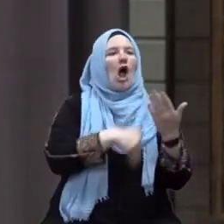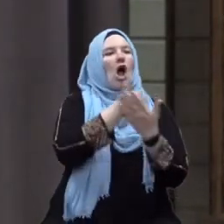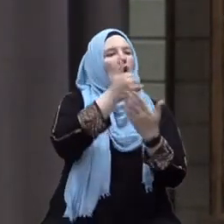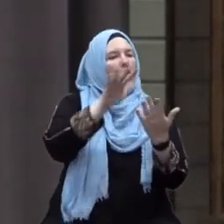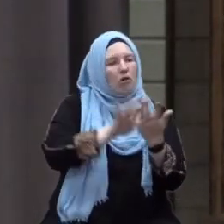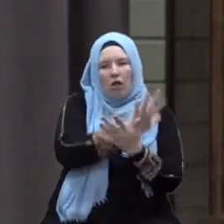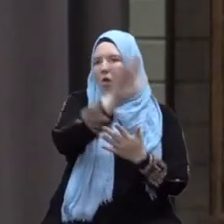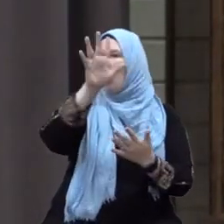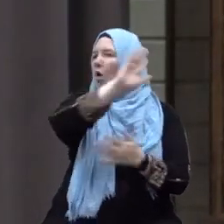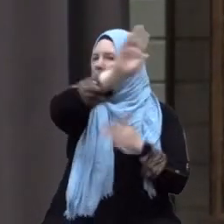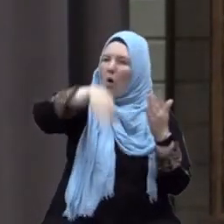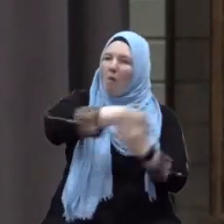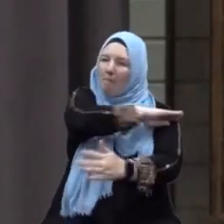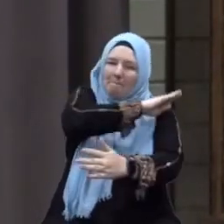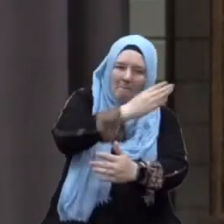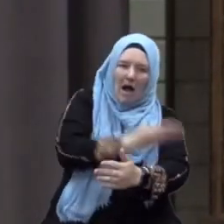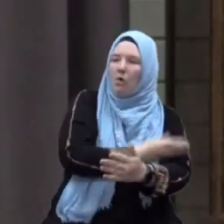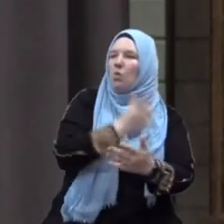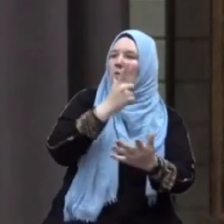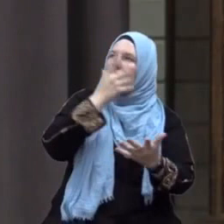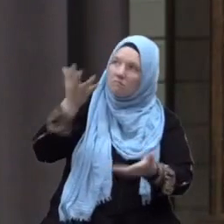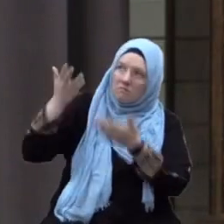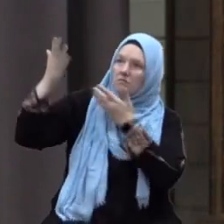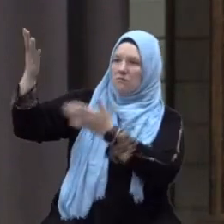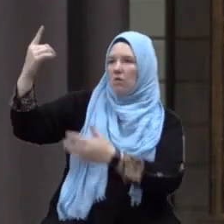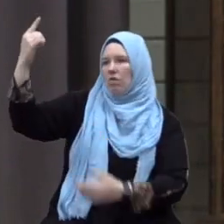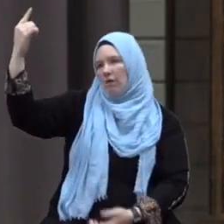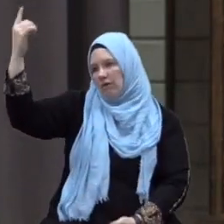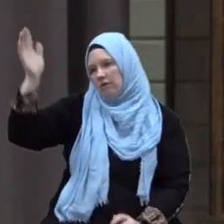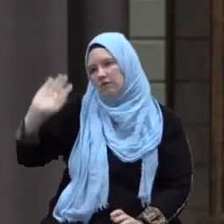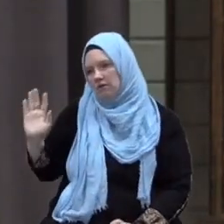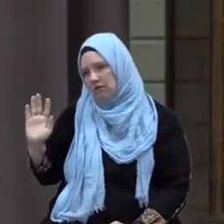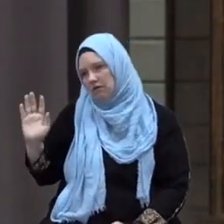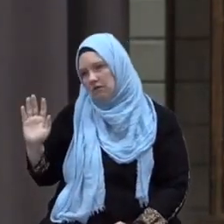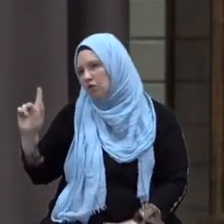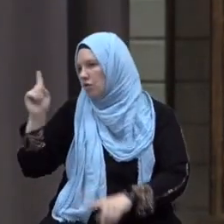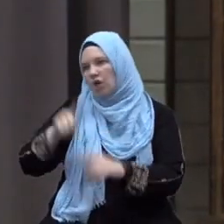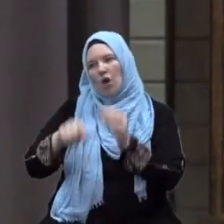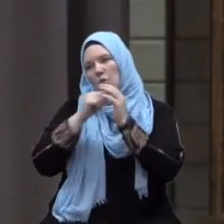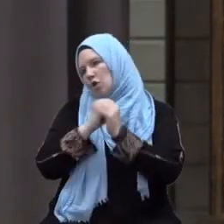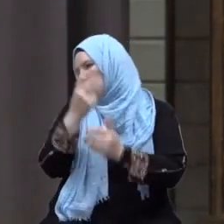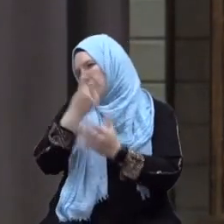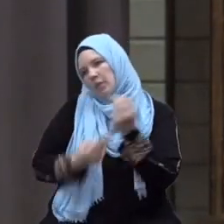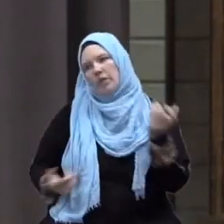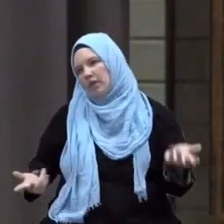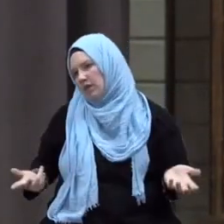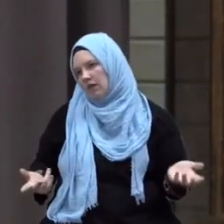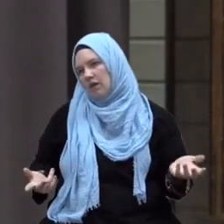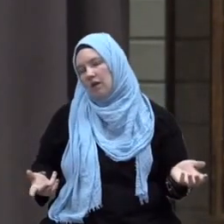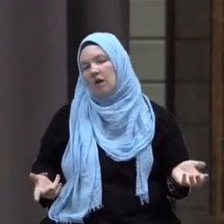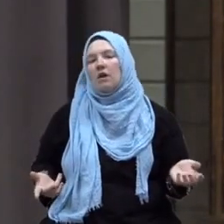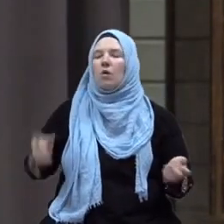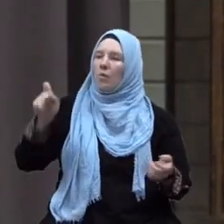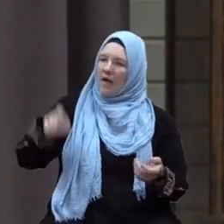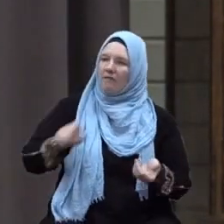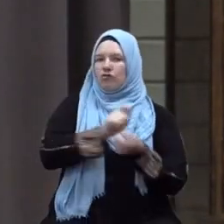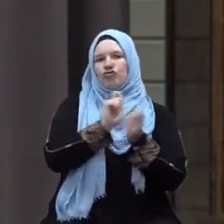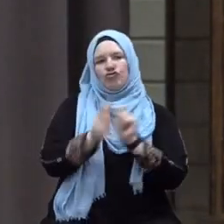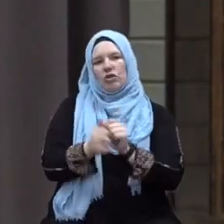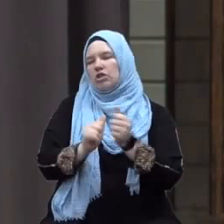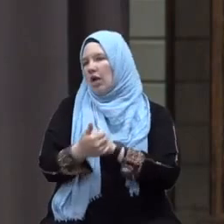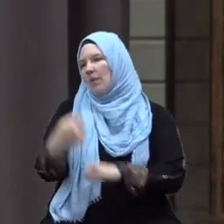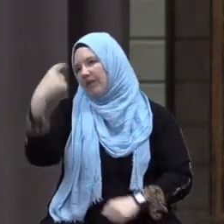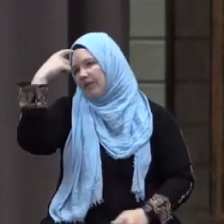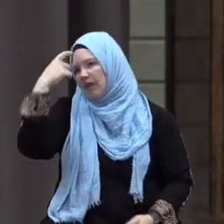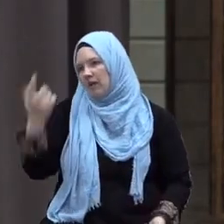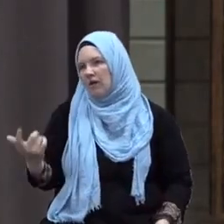belong to who? To Allah. So we have to change how we think.